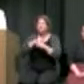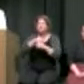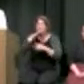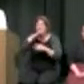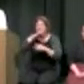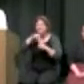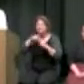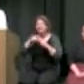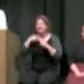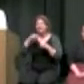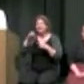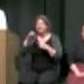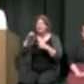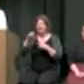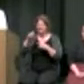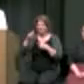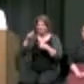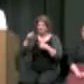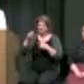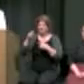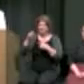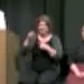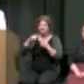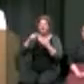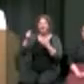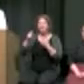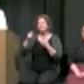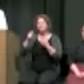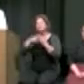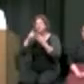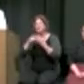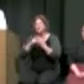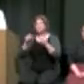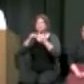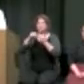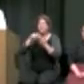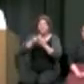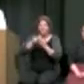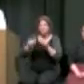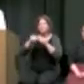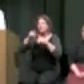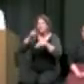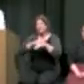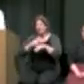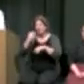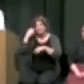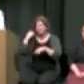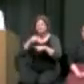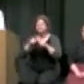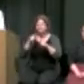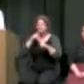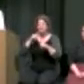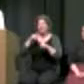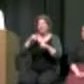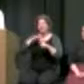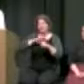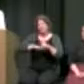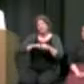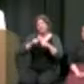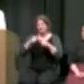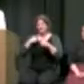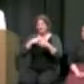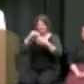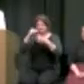have TSCA and RCRA regulatory programs that can cost more money and it can cost more time. So really beneficial that